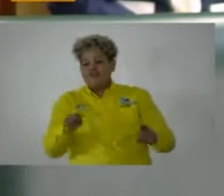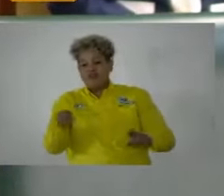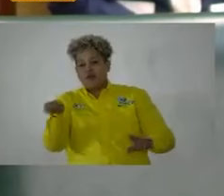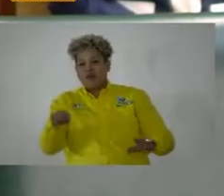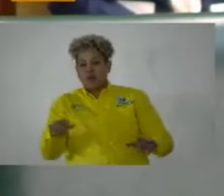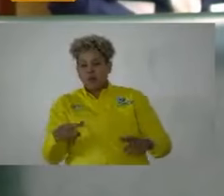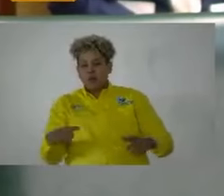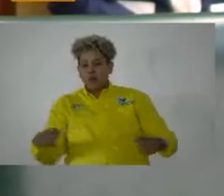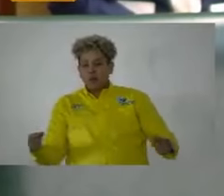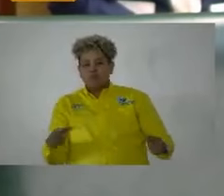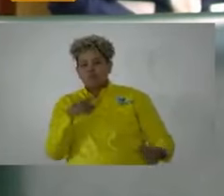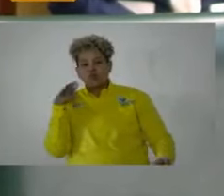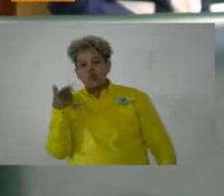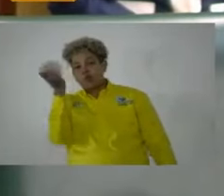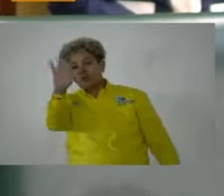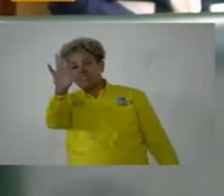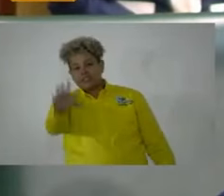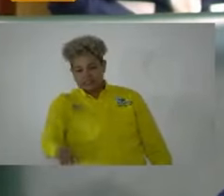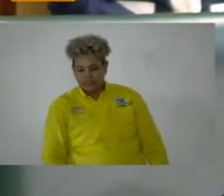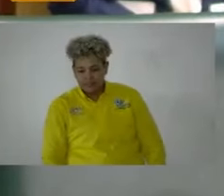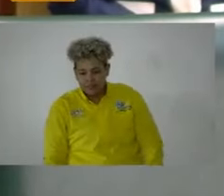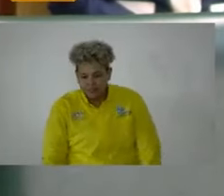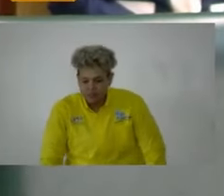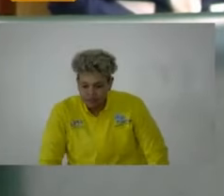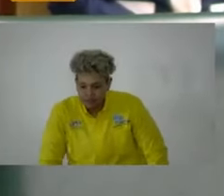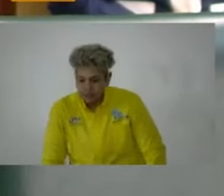road network.